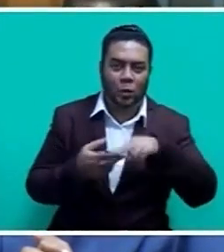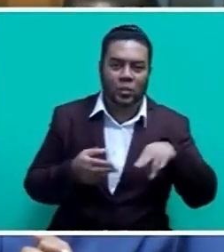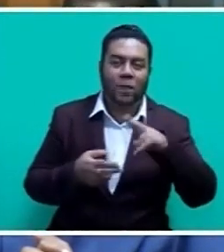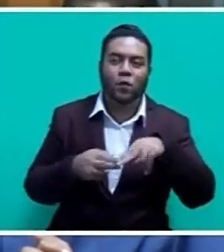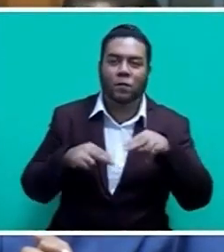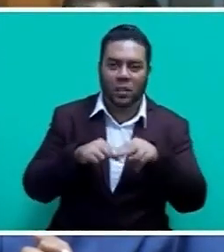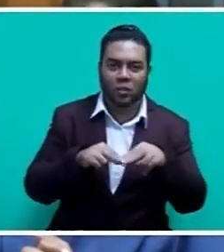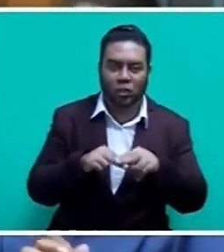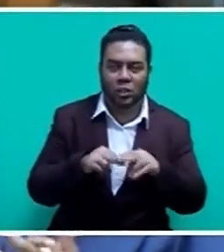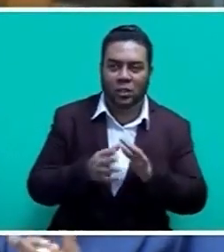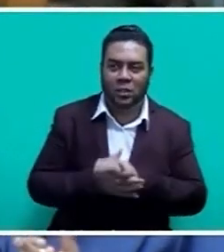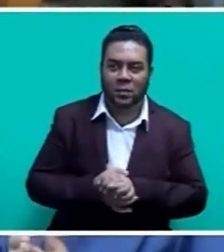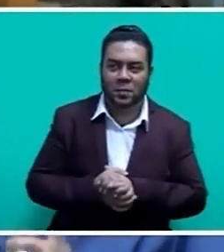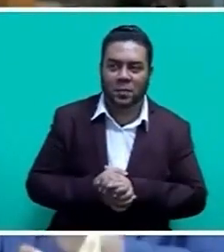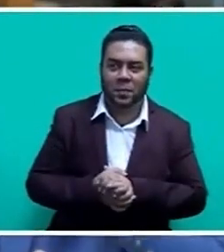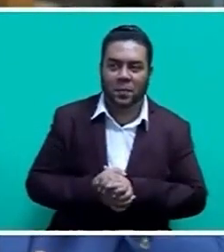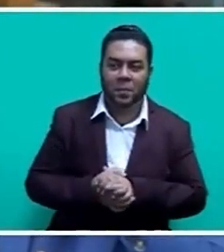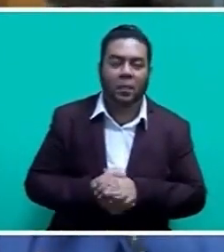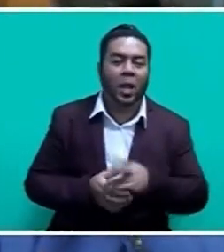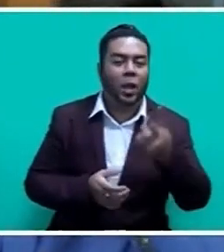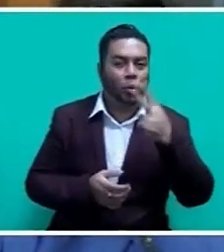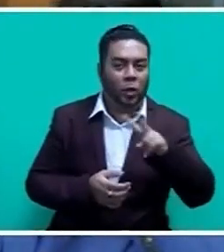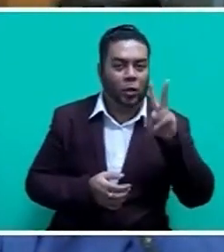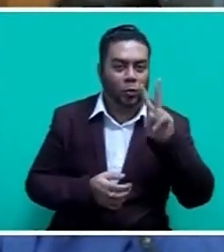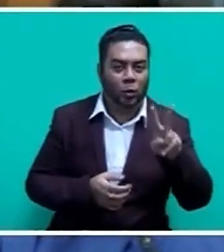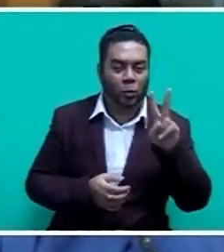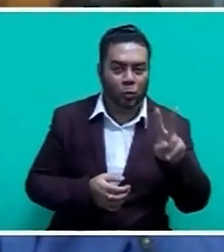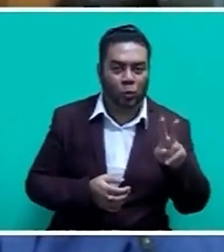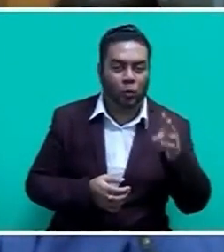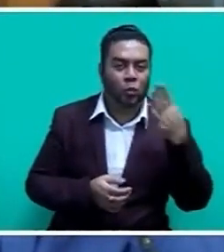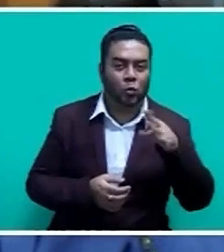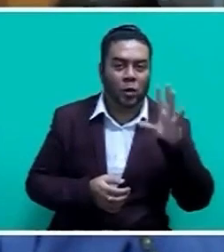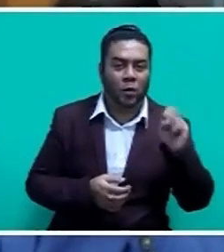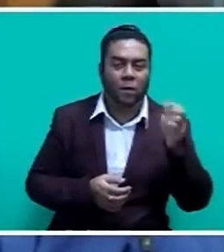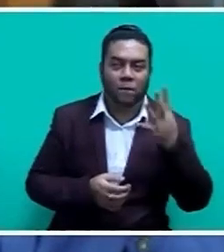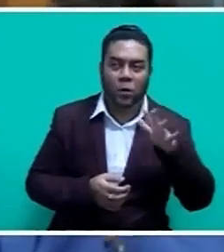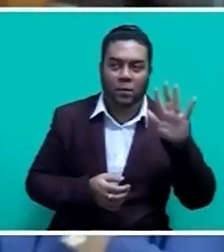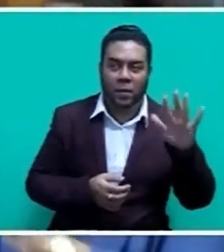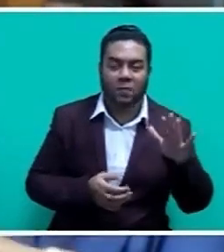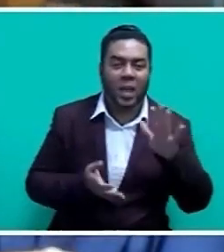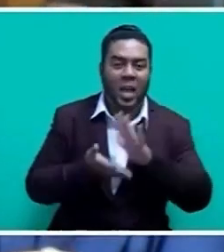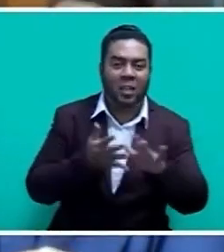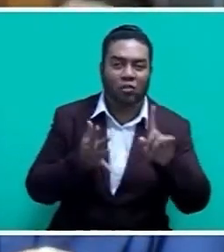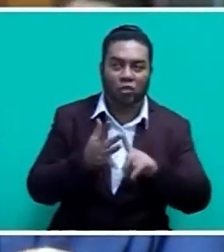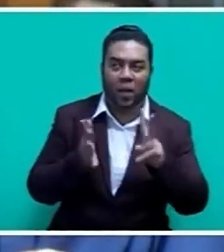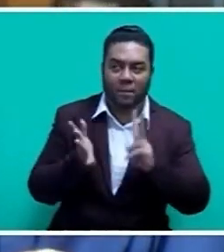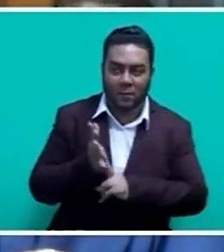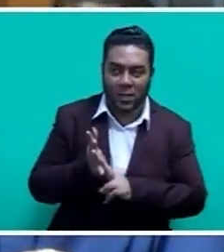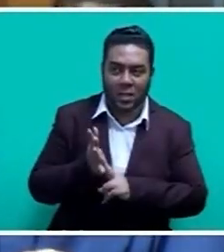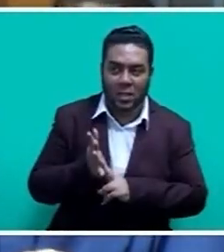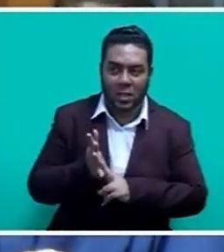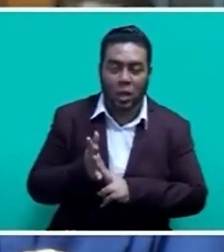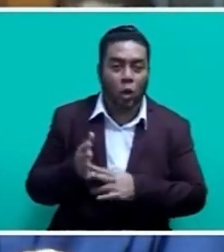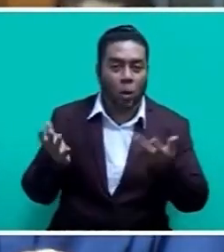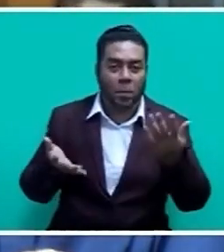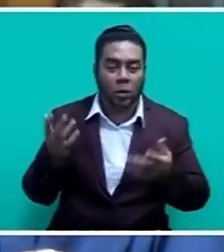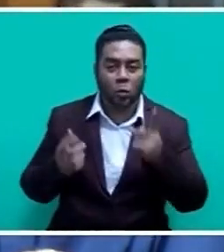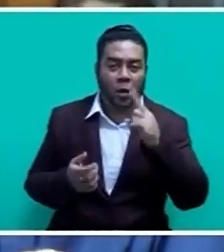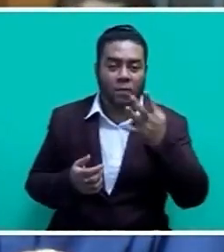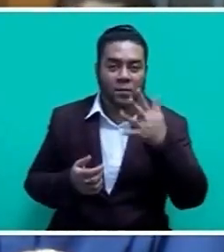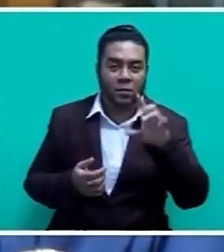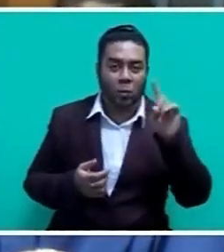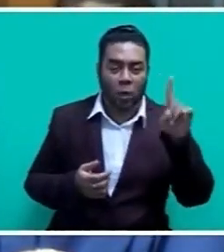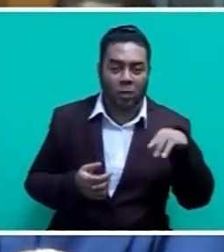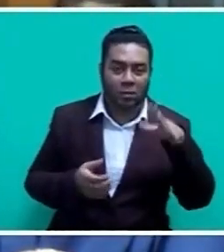Fiji. In 2022, Fiji recorded 245 HIV compared to 151 cases in